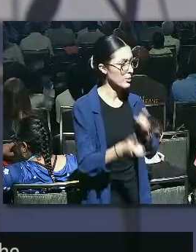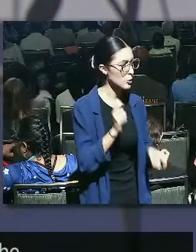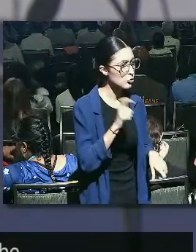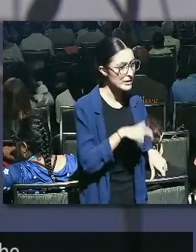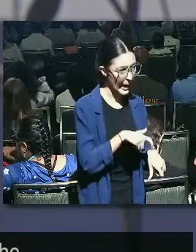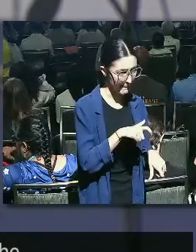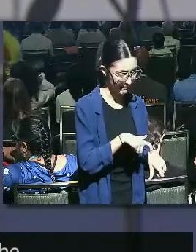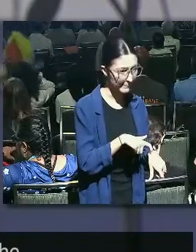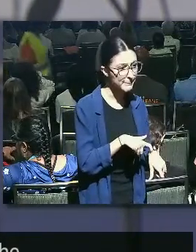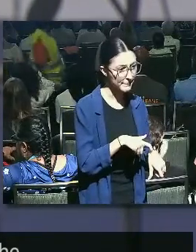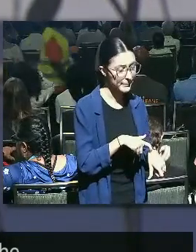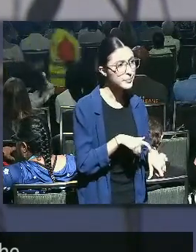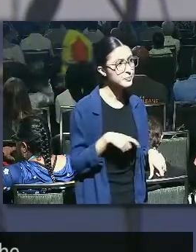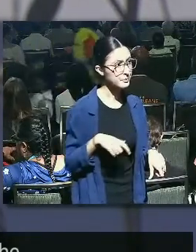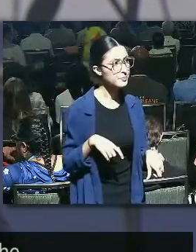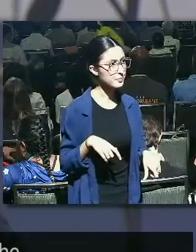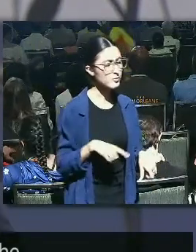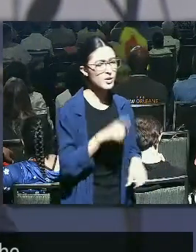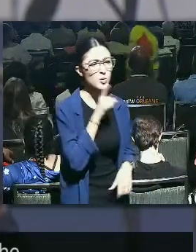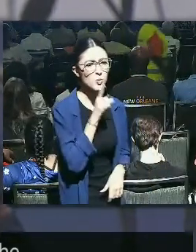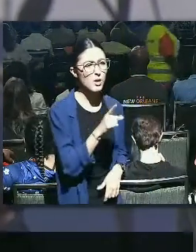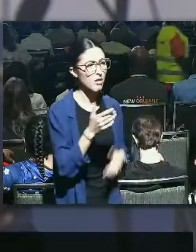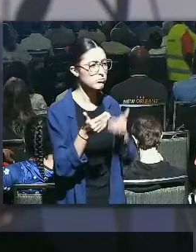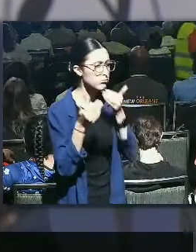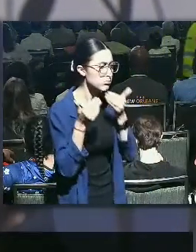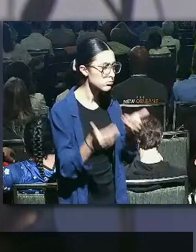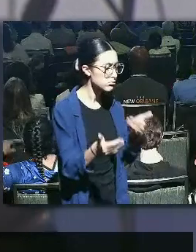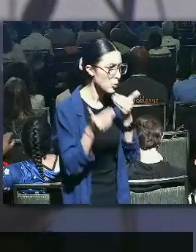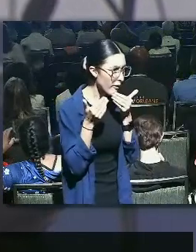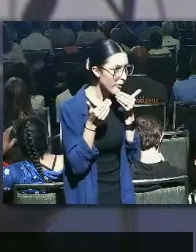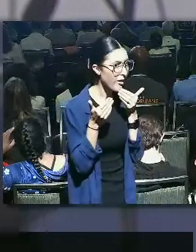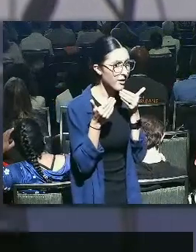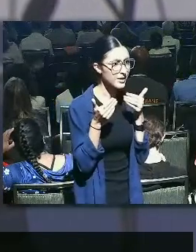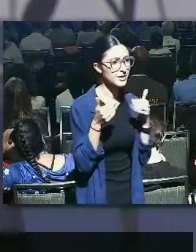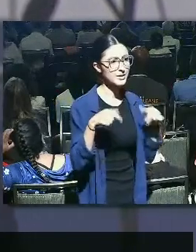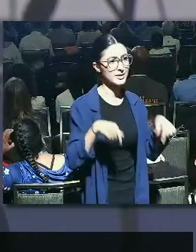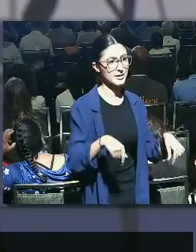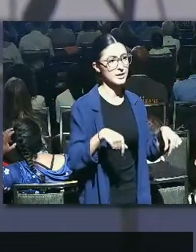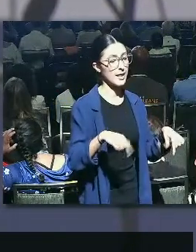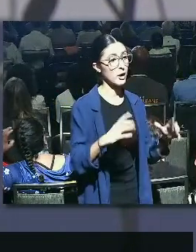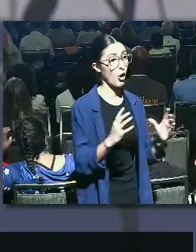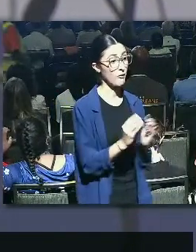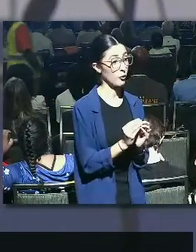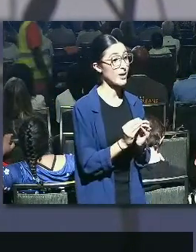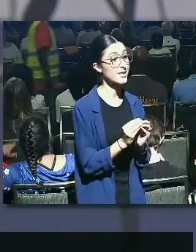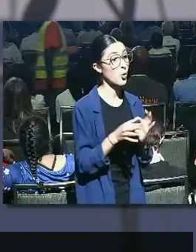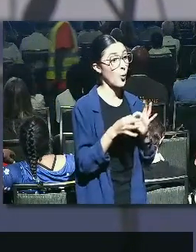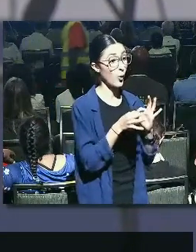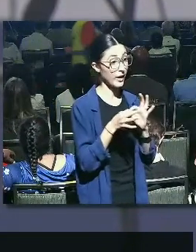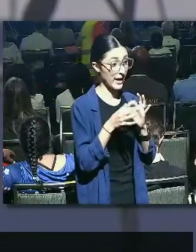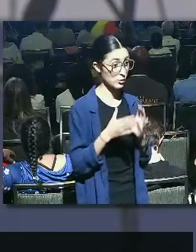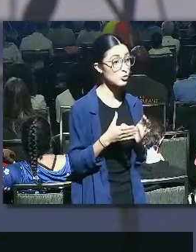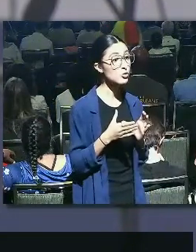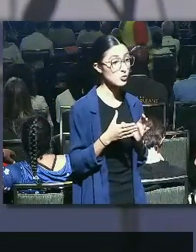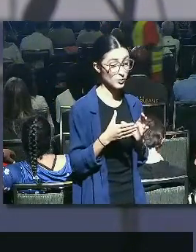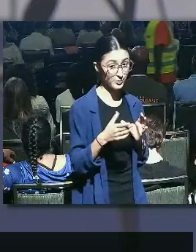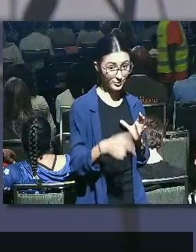the we're so grateful for the conference organizers to allow us